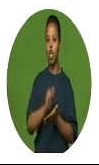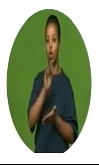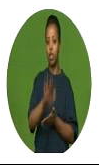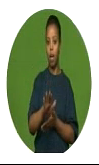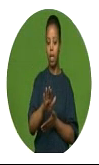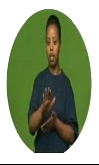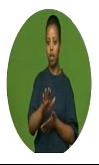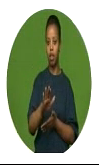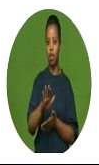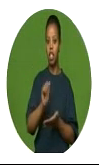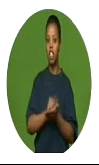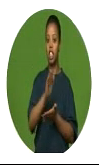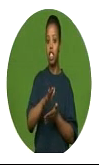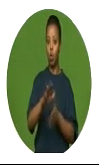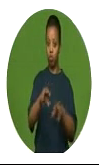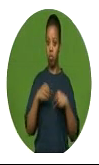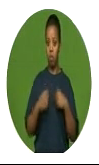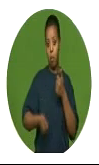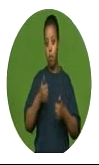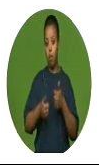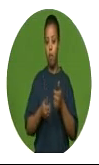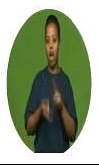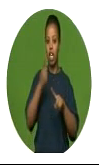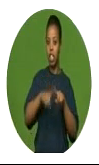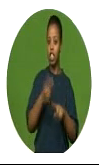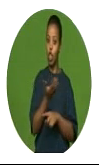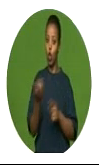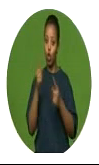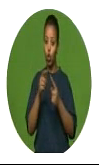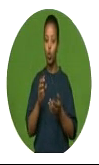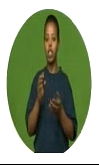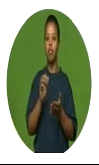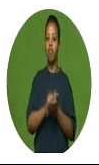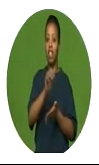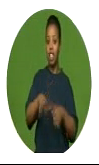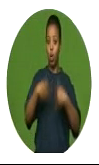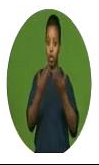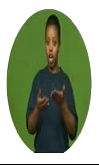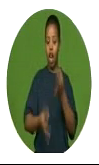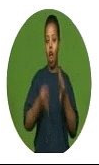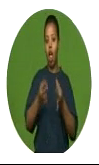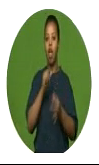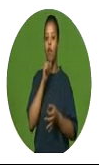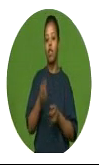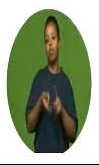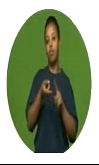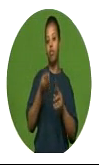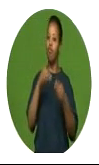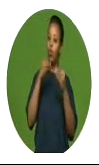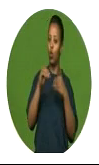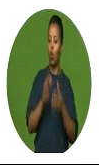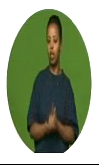Consignment. The consignee may return the goods to the consignor if not sold.